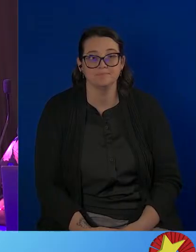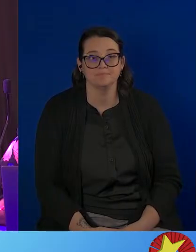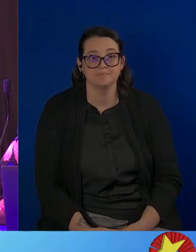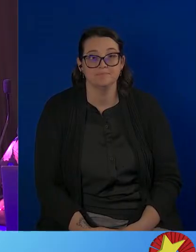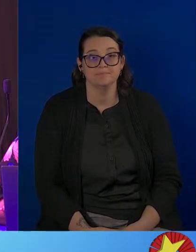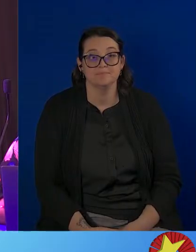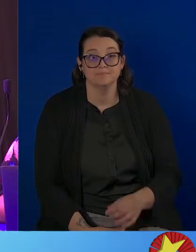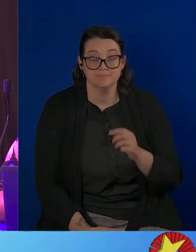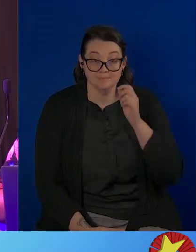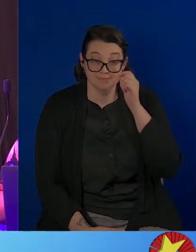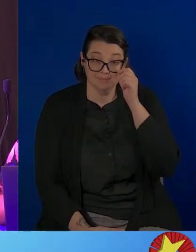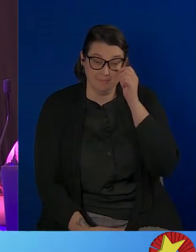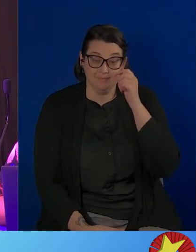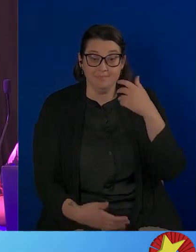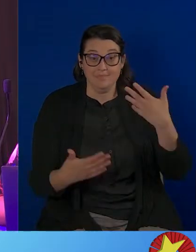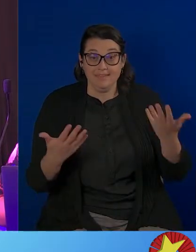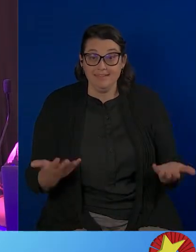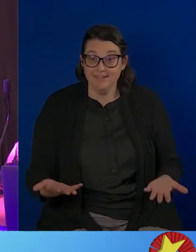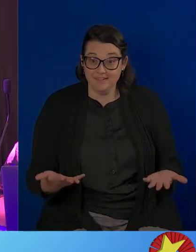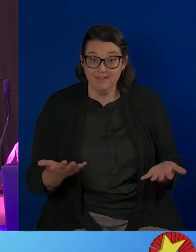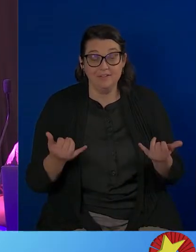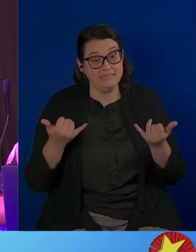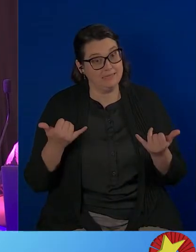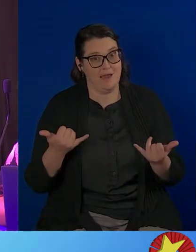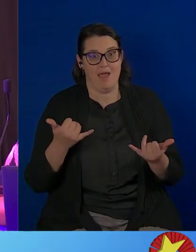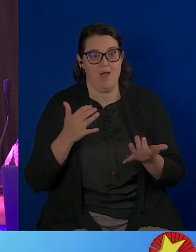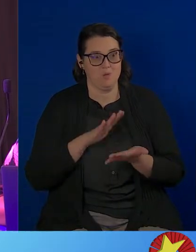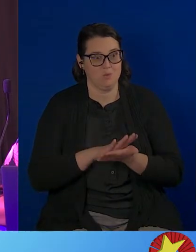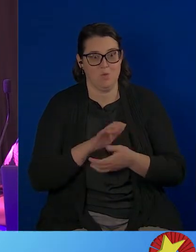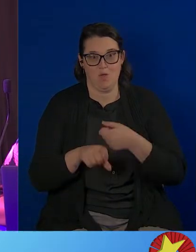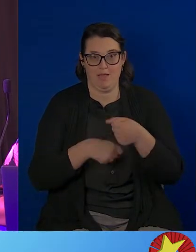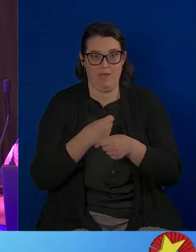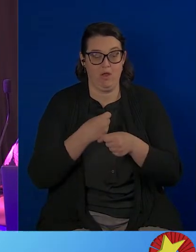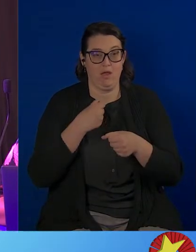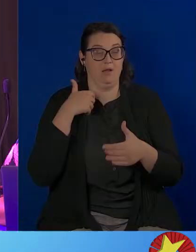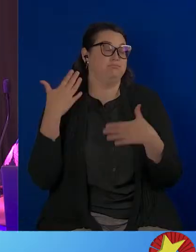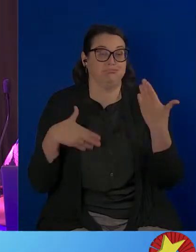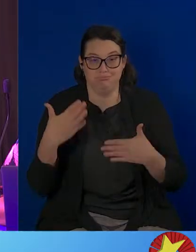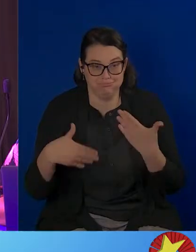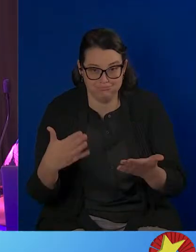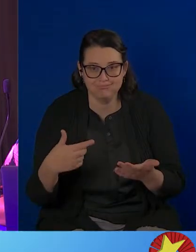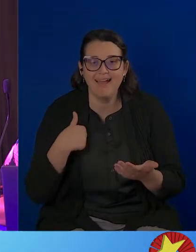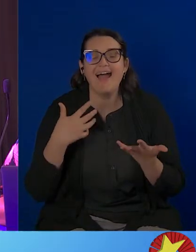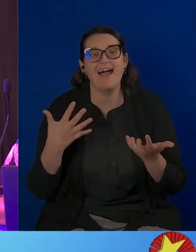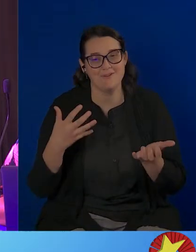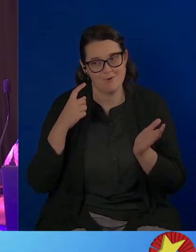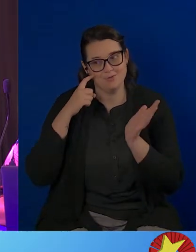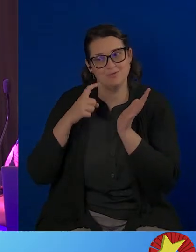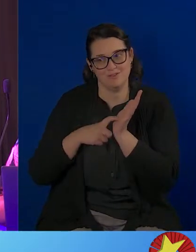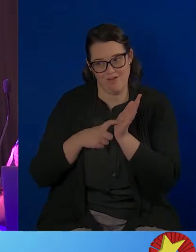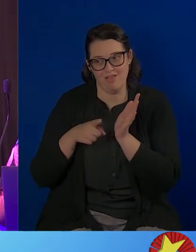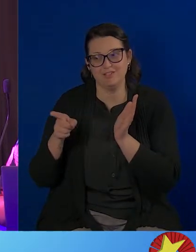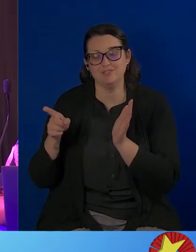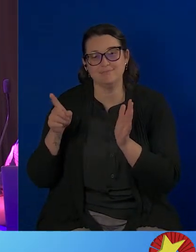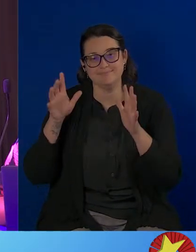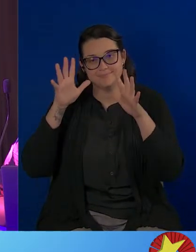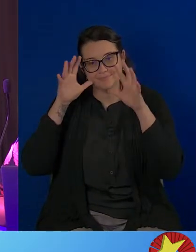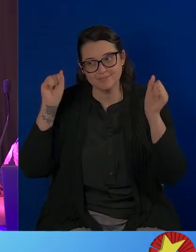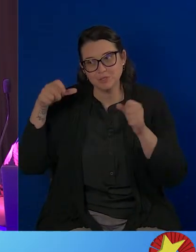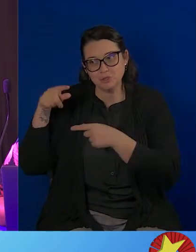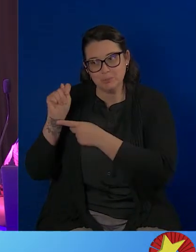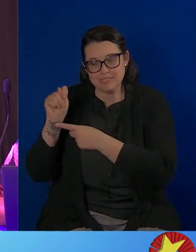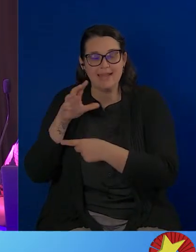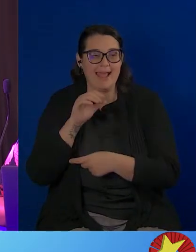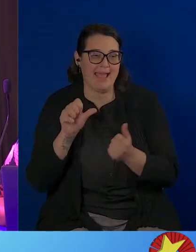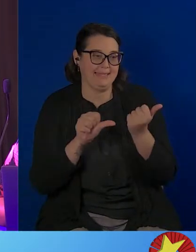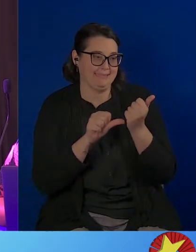So as this school year is in full swing, I do want to acknowledge what both the superintendent and assistant superintendent said. There are a